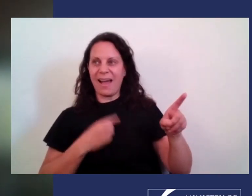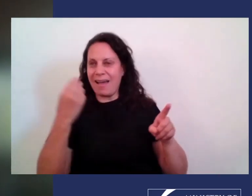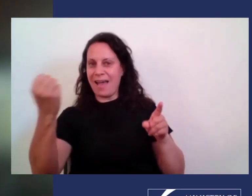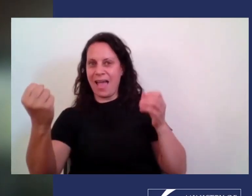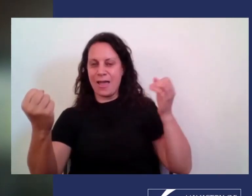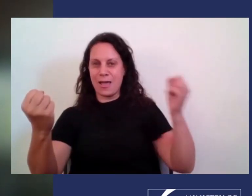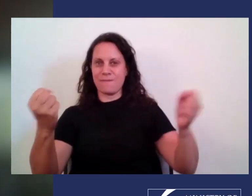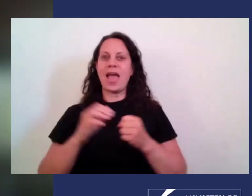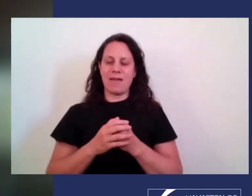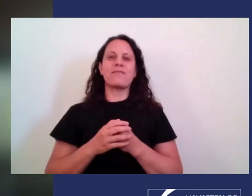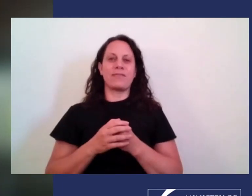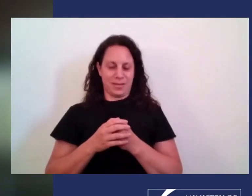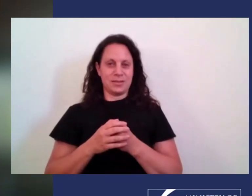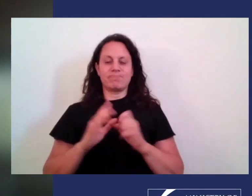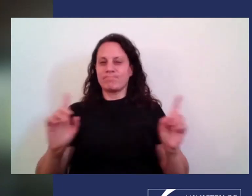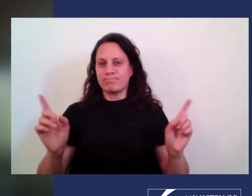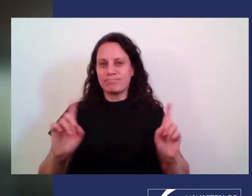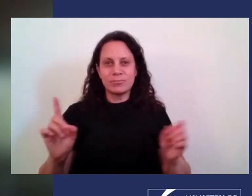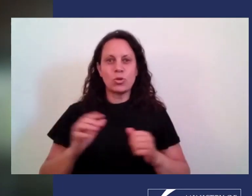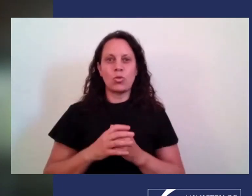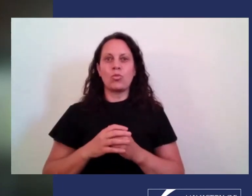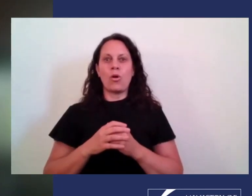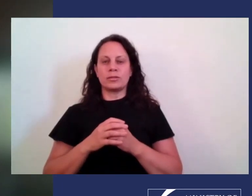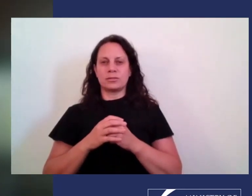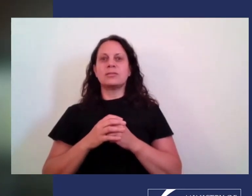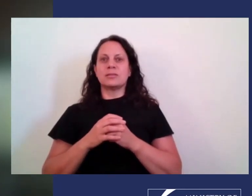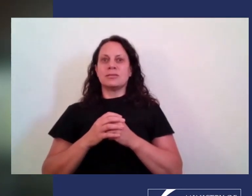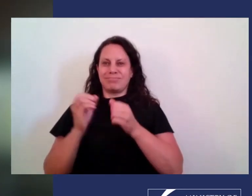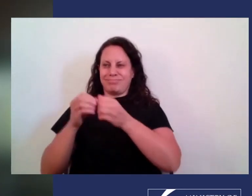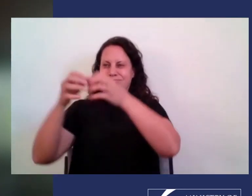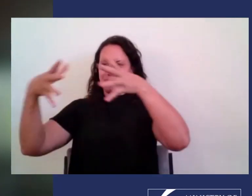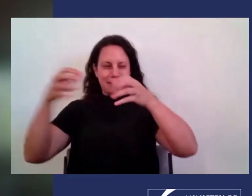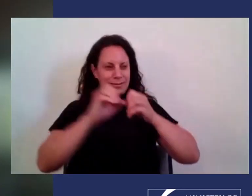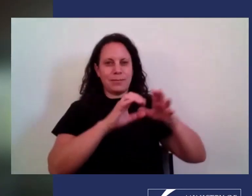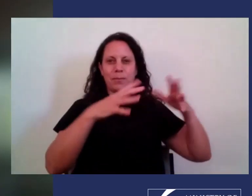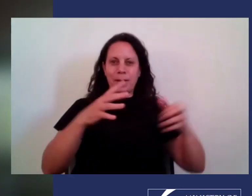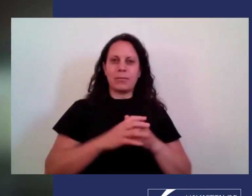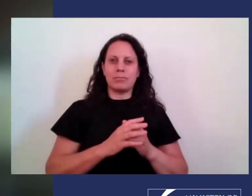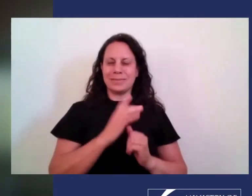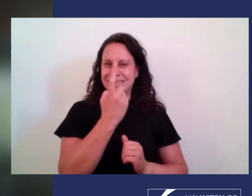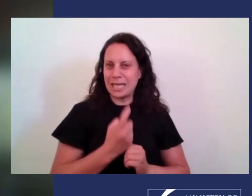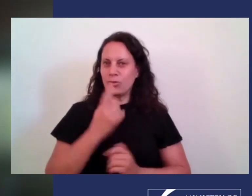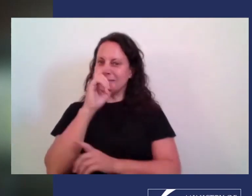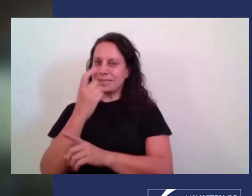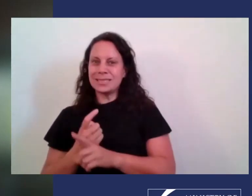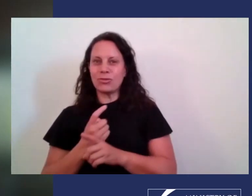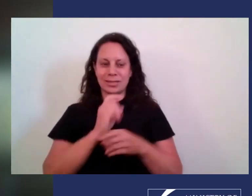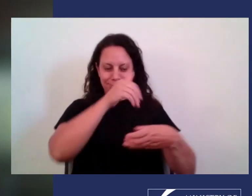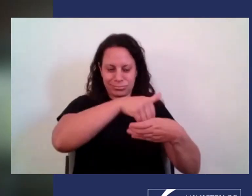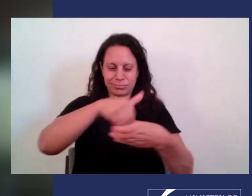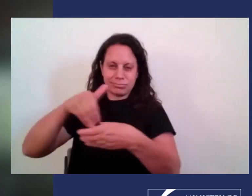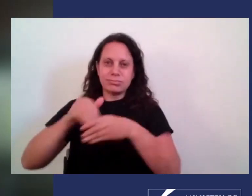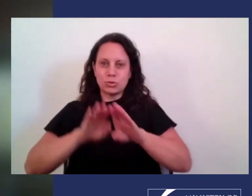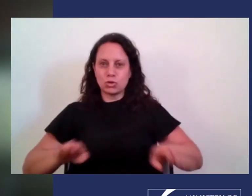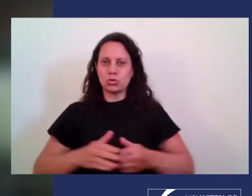and increasingly significantly serious illness in some children, that if we can protect them from that,